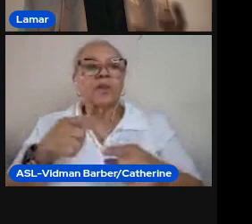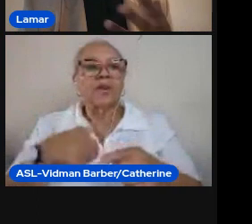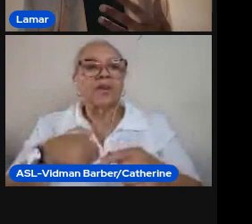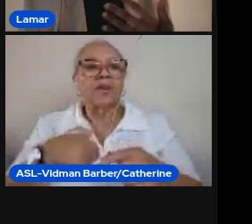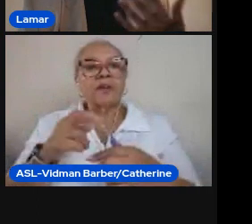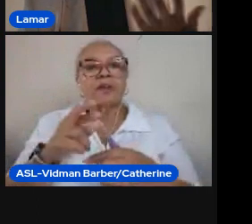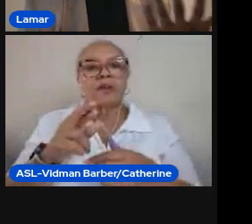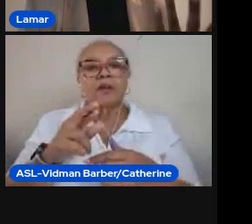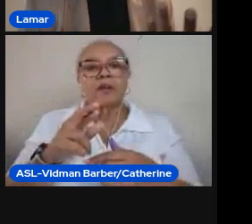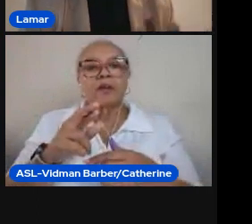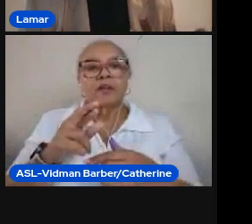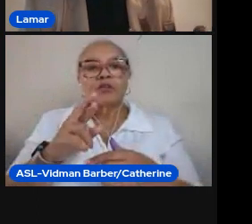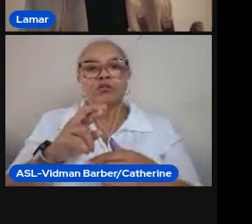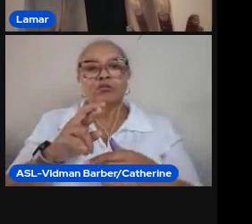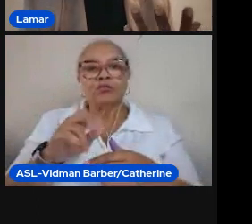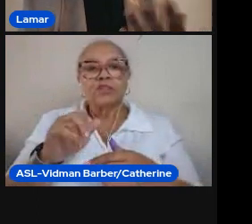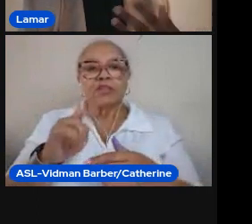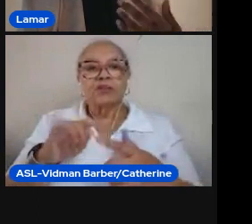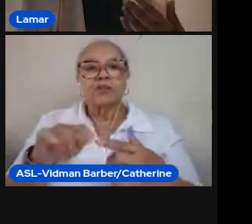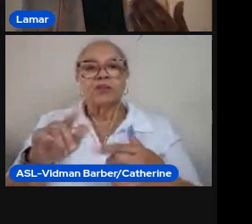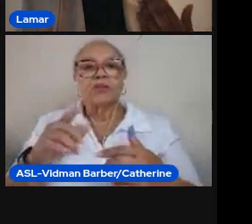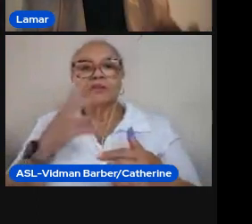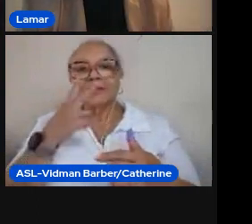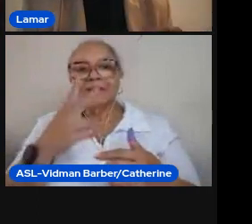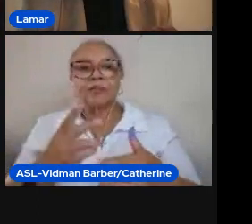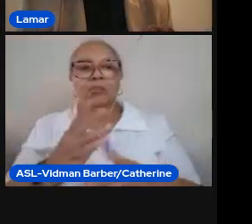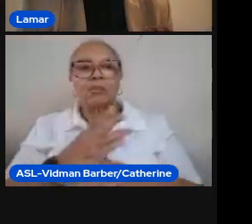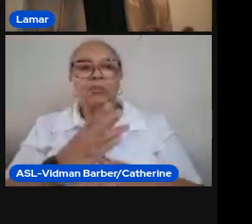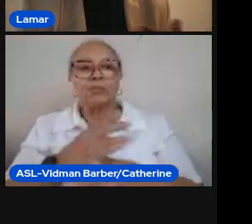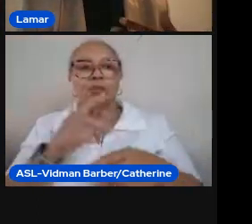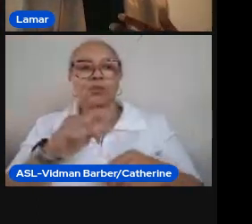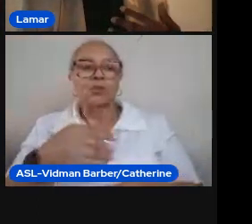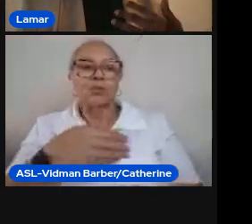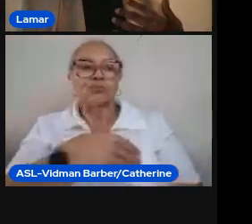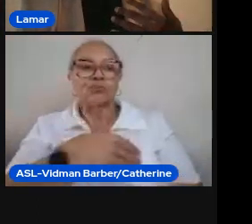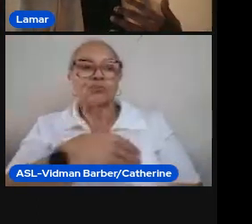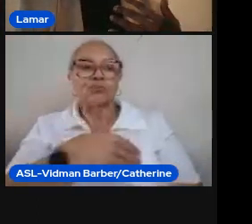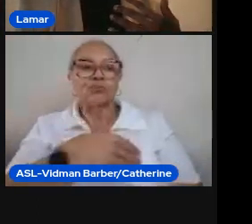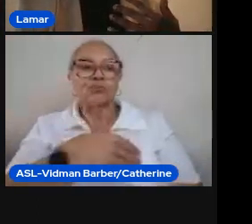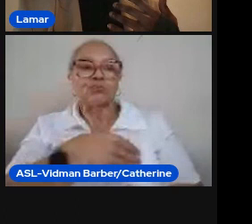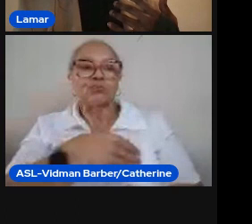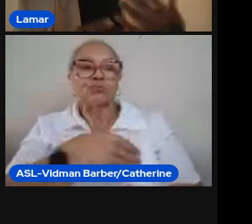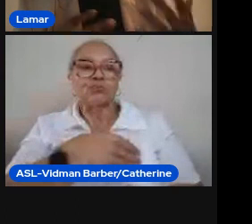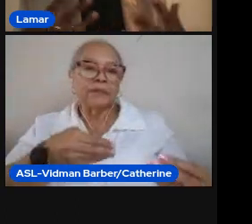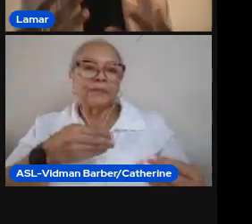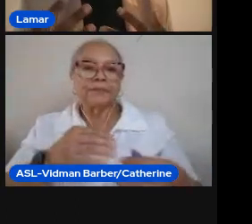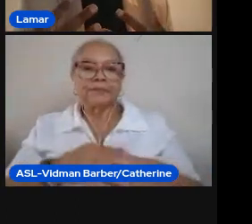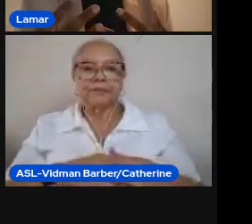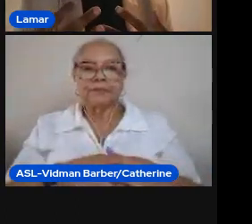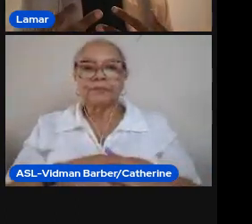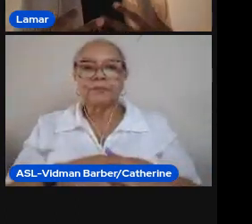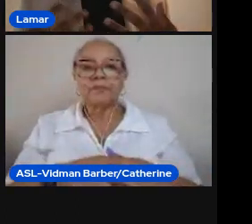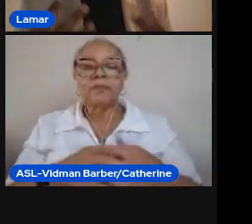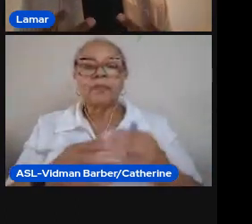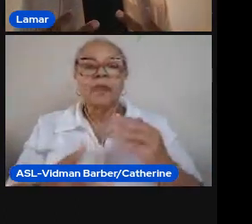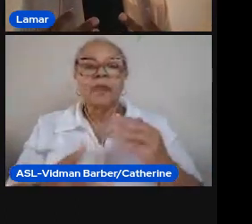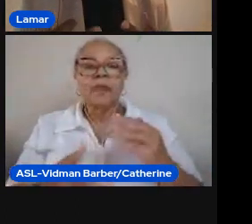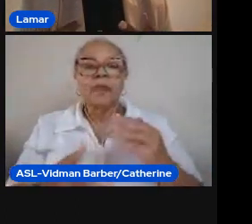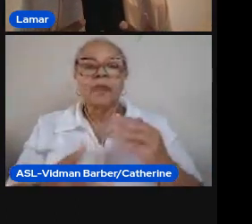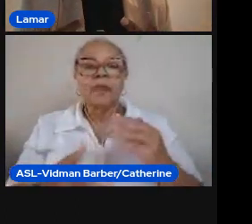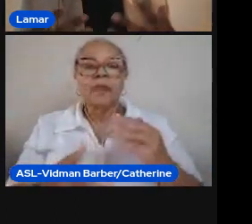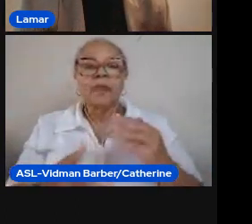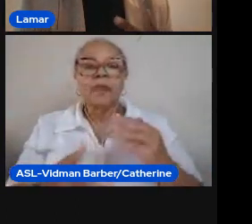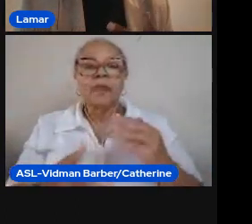transmission, which is seen primarily during breastfeeding. Now, once you have the transmission